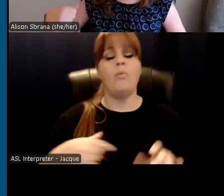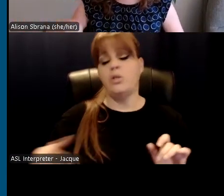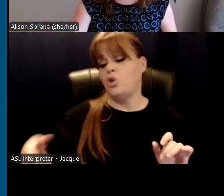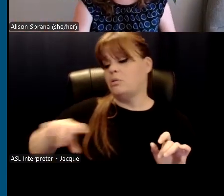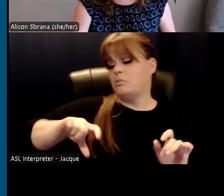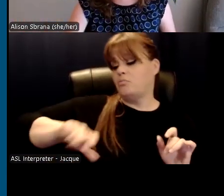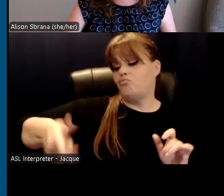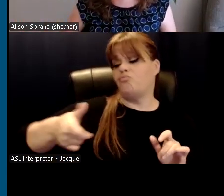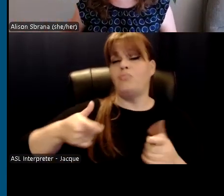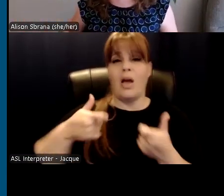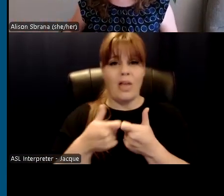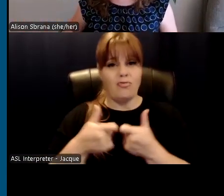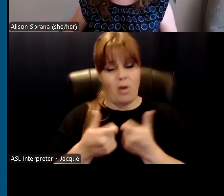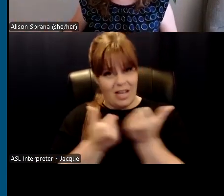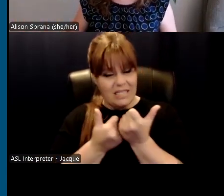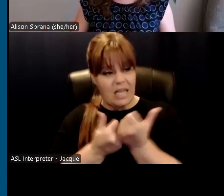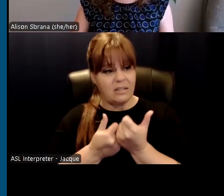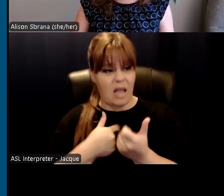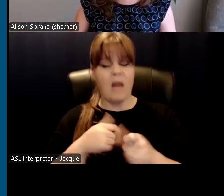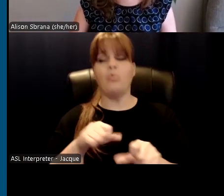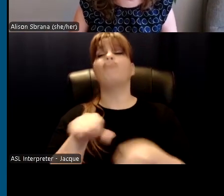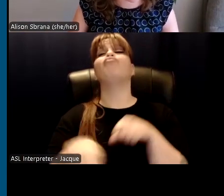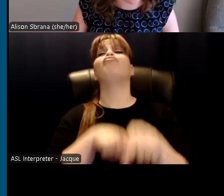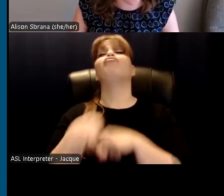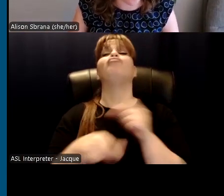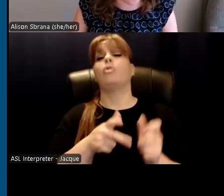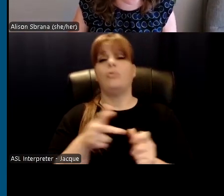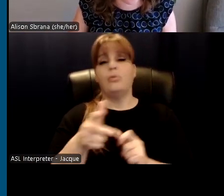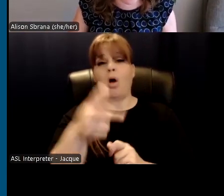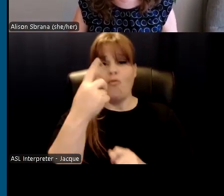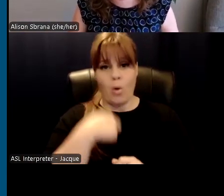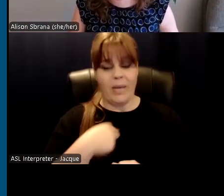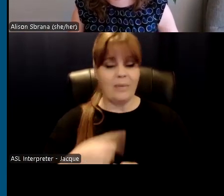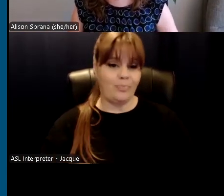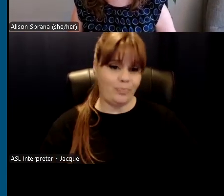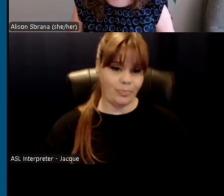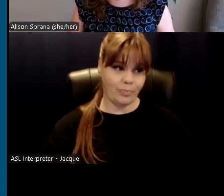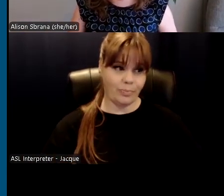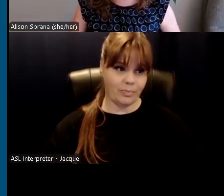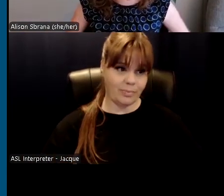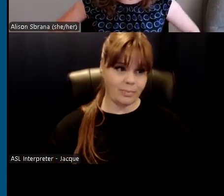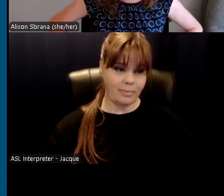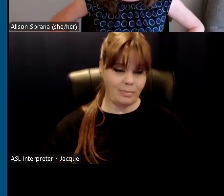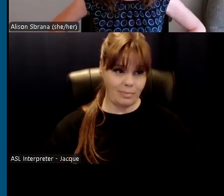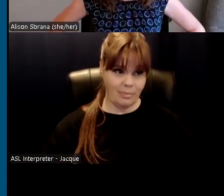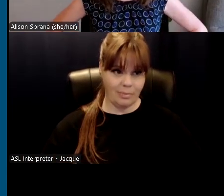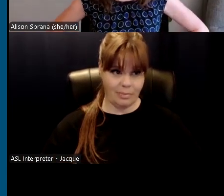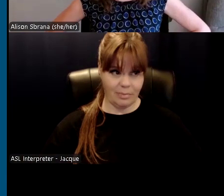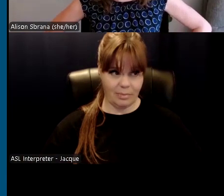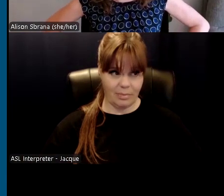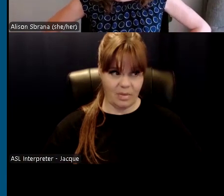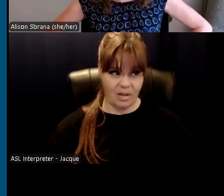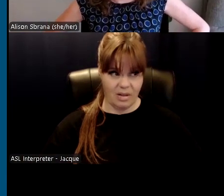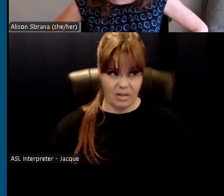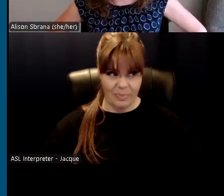the electronic assist and have it take me forward. Next slide, please.